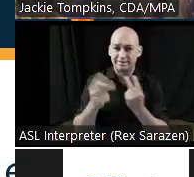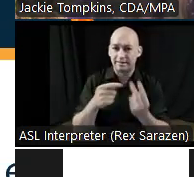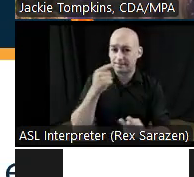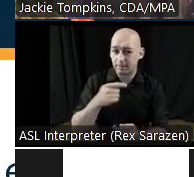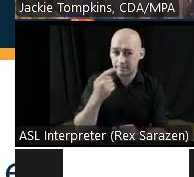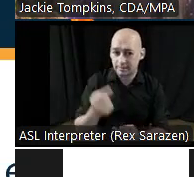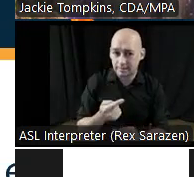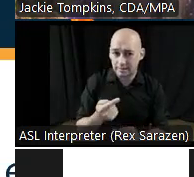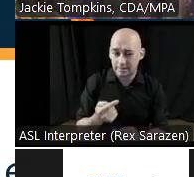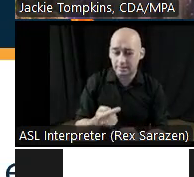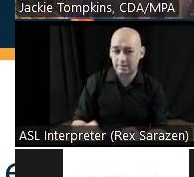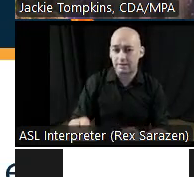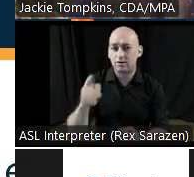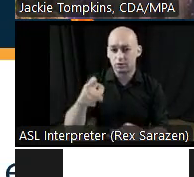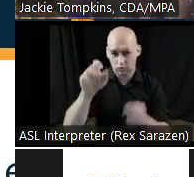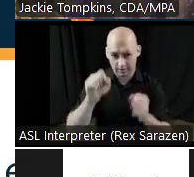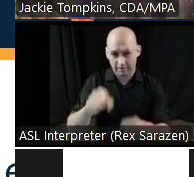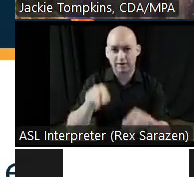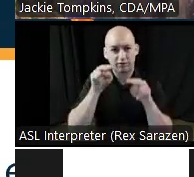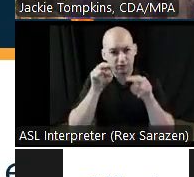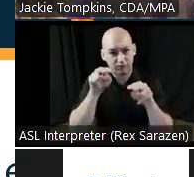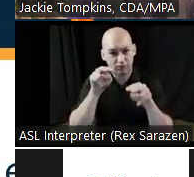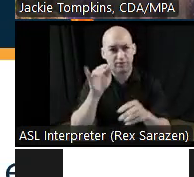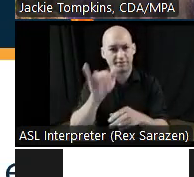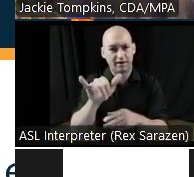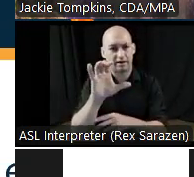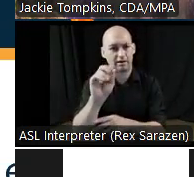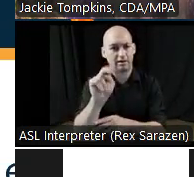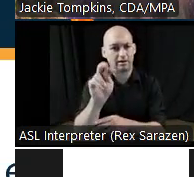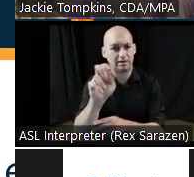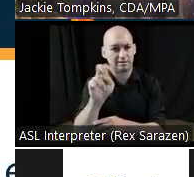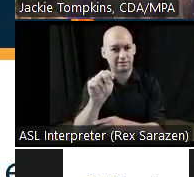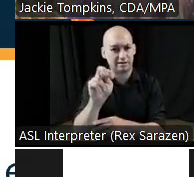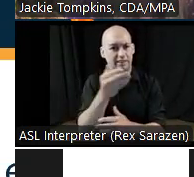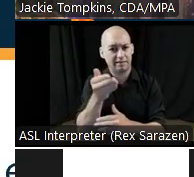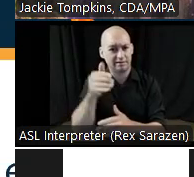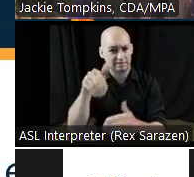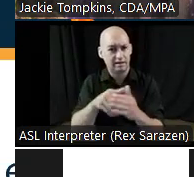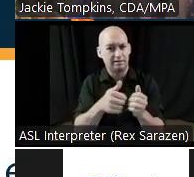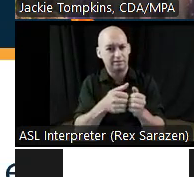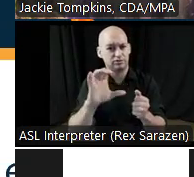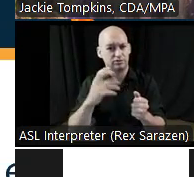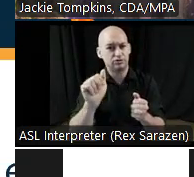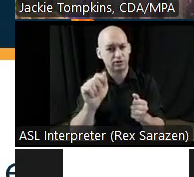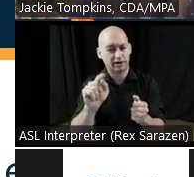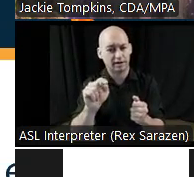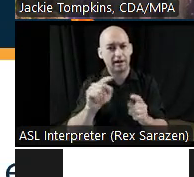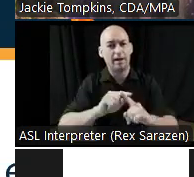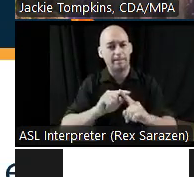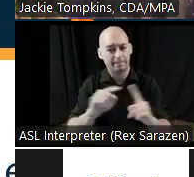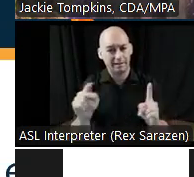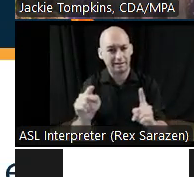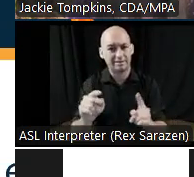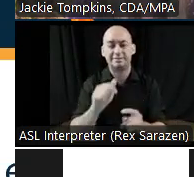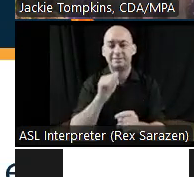be able to view the content shared during the chat. However, the chat and question and answer functions are not enabled